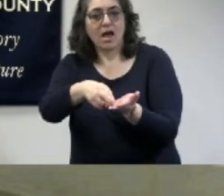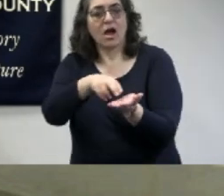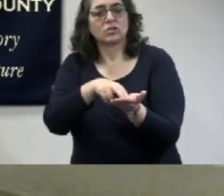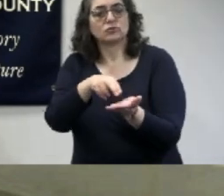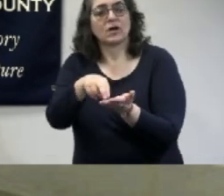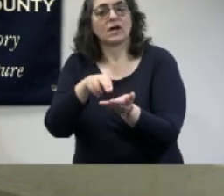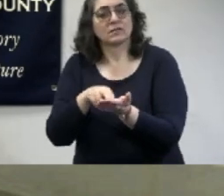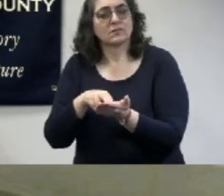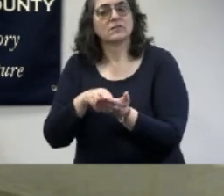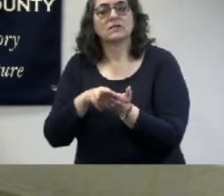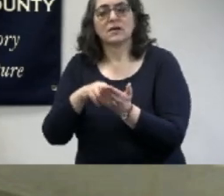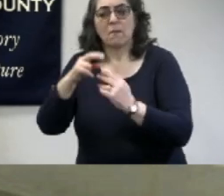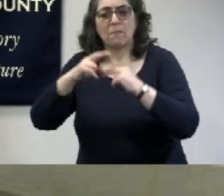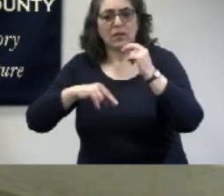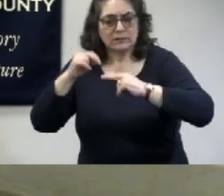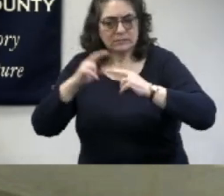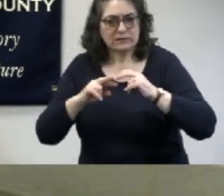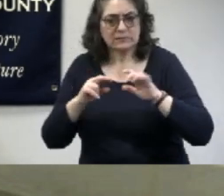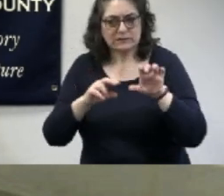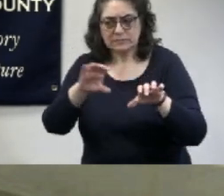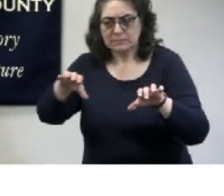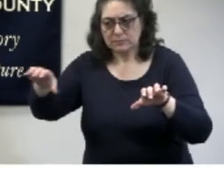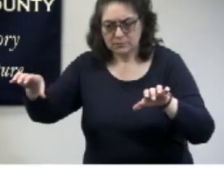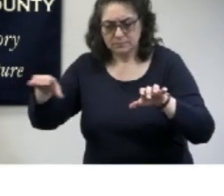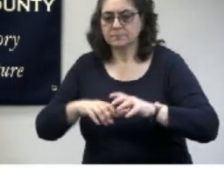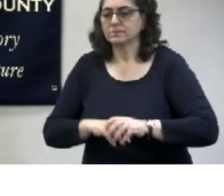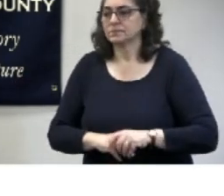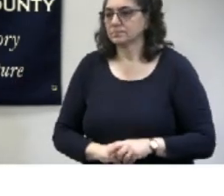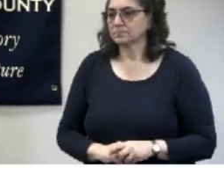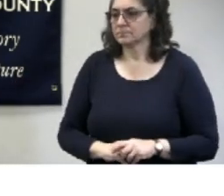to conduct the inspections.